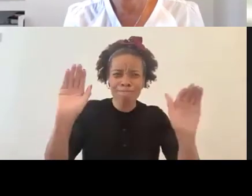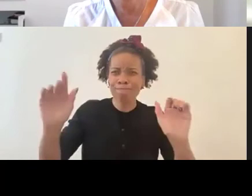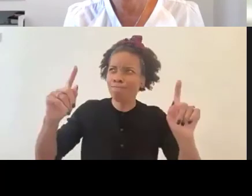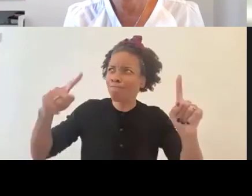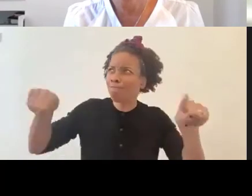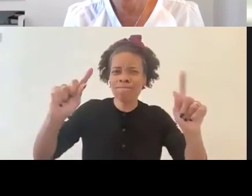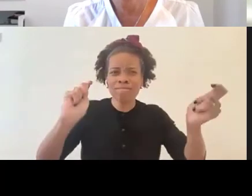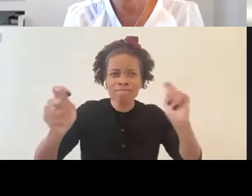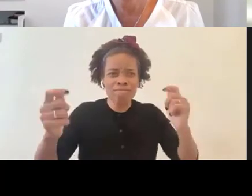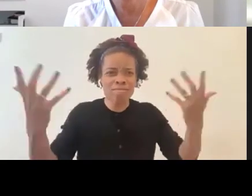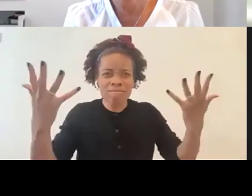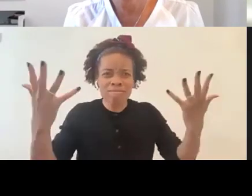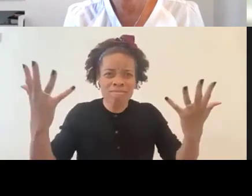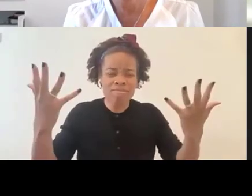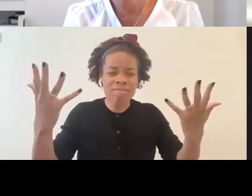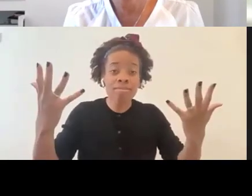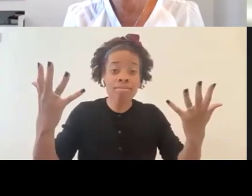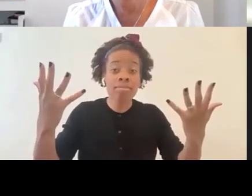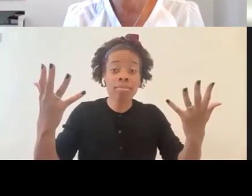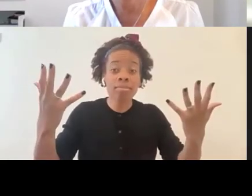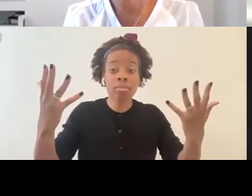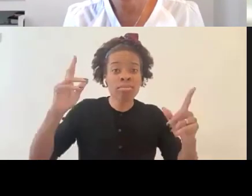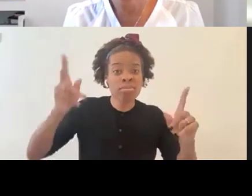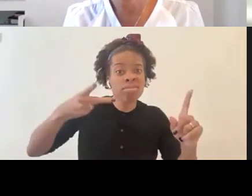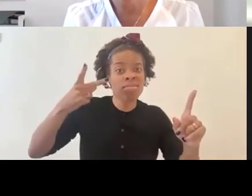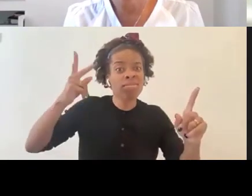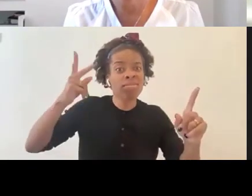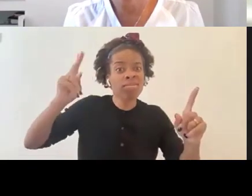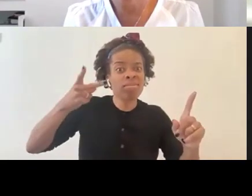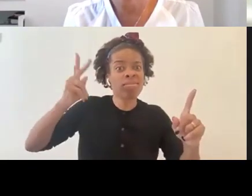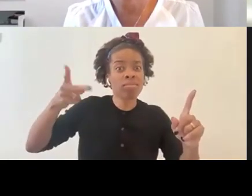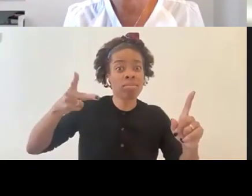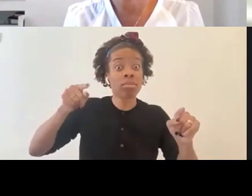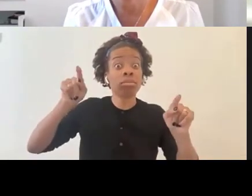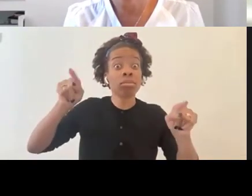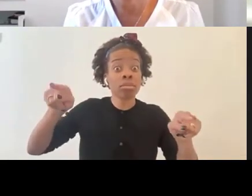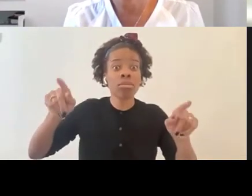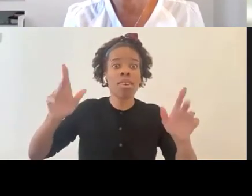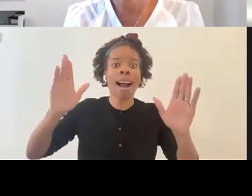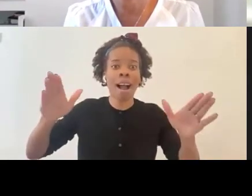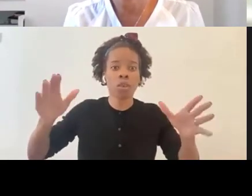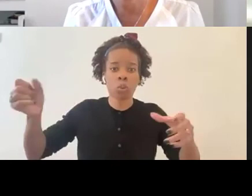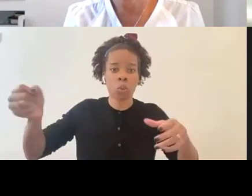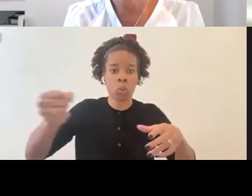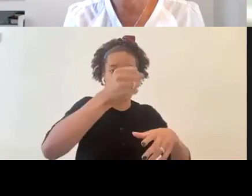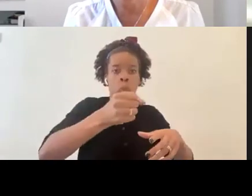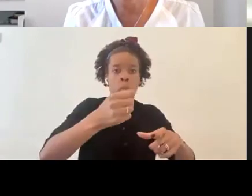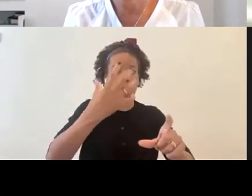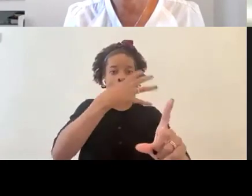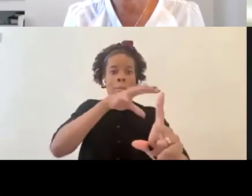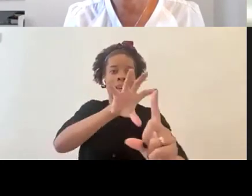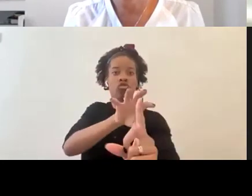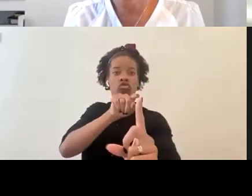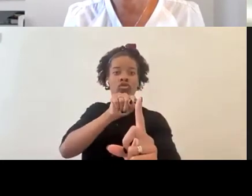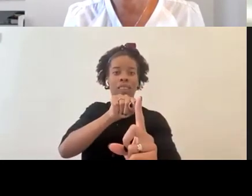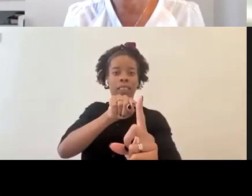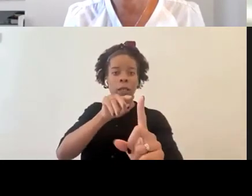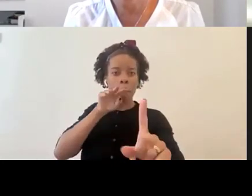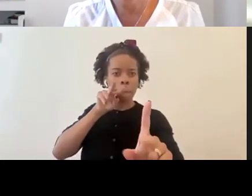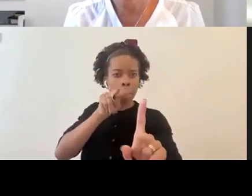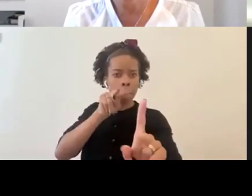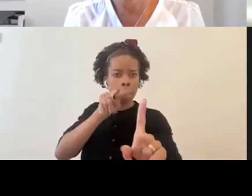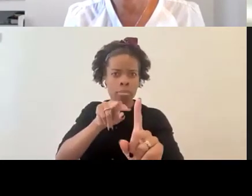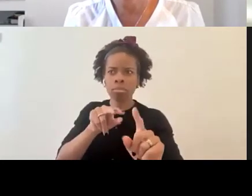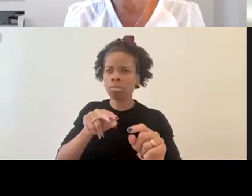these are the narratives that have to be mainstreamed. And they have to be large amounts of people making lots of